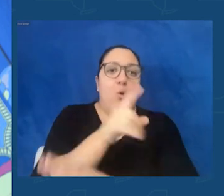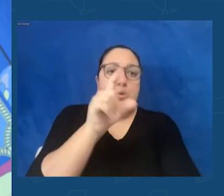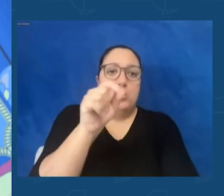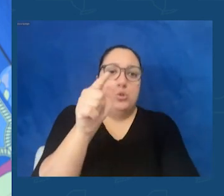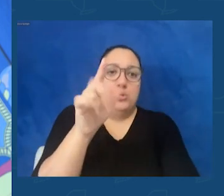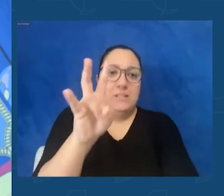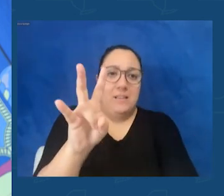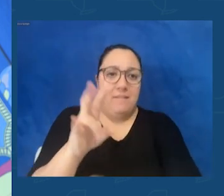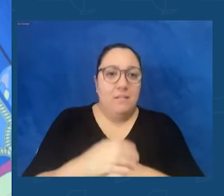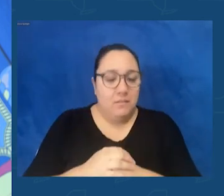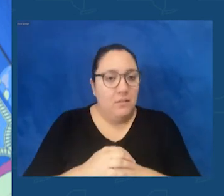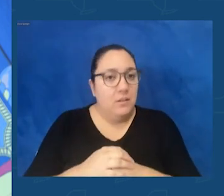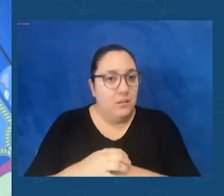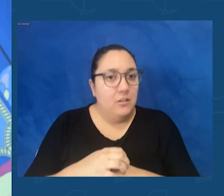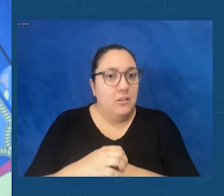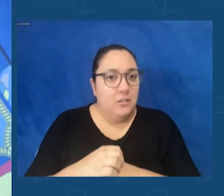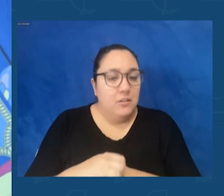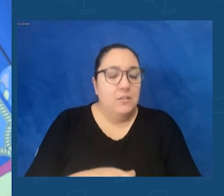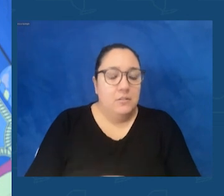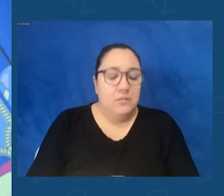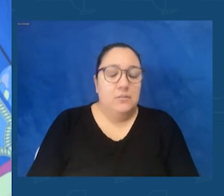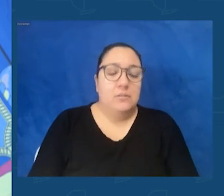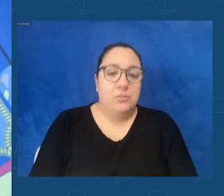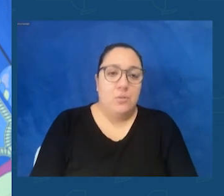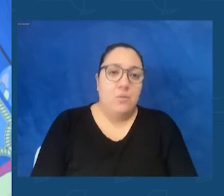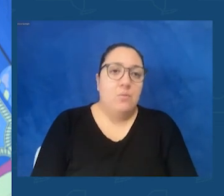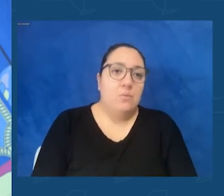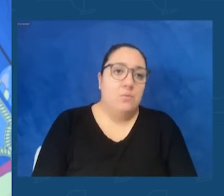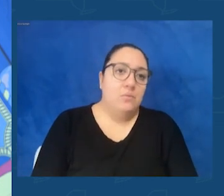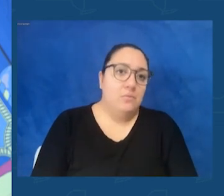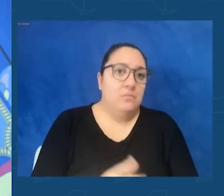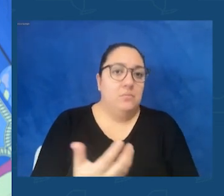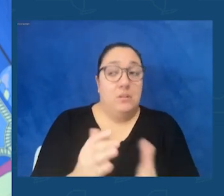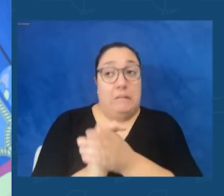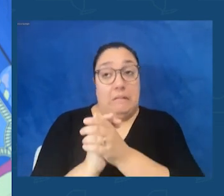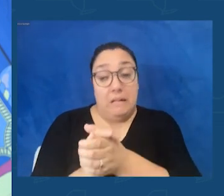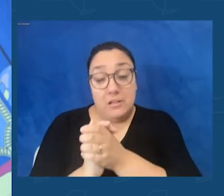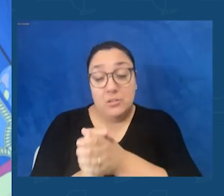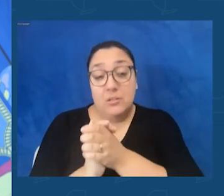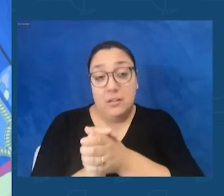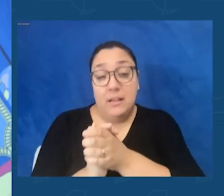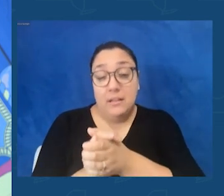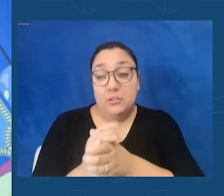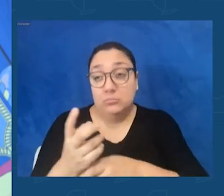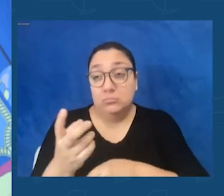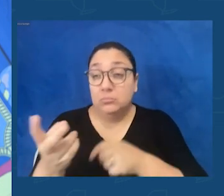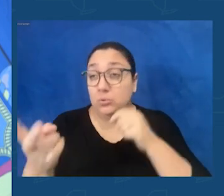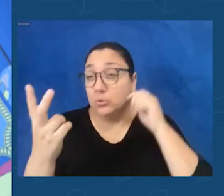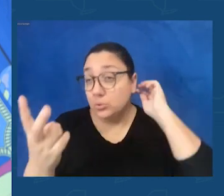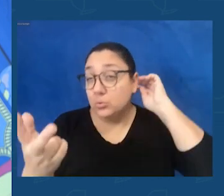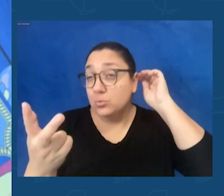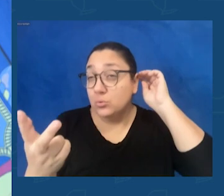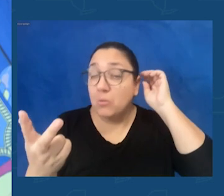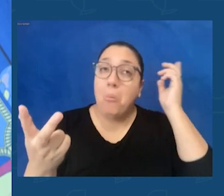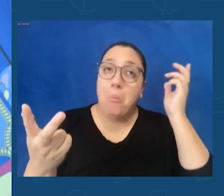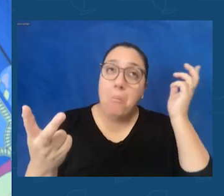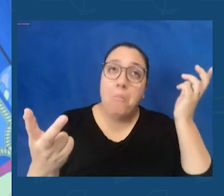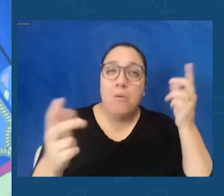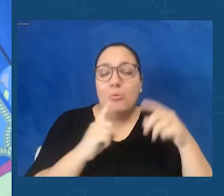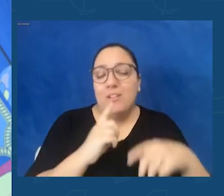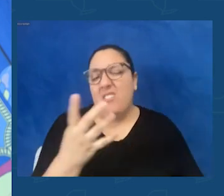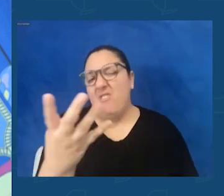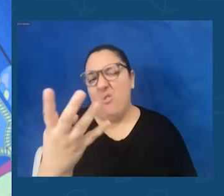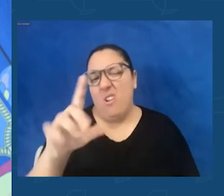to congratulate I was going to say 3 communities, but 4 communities if you count Lake George twice, which I do.